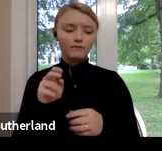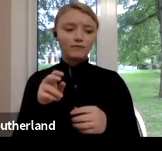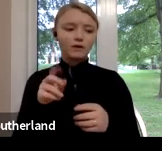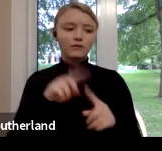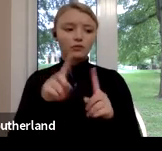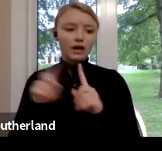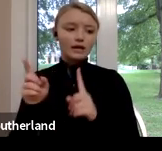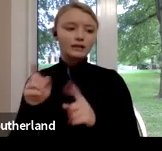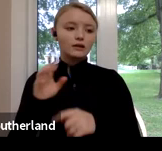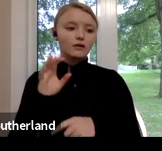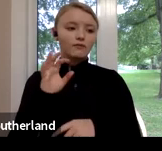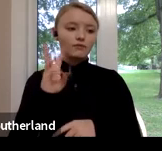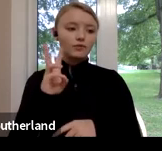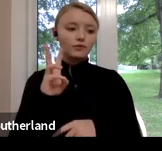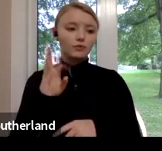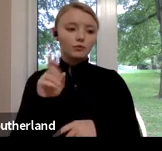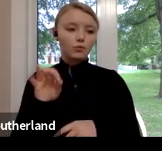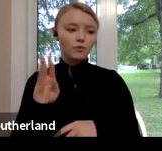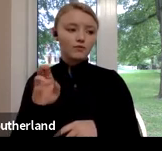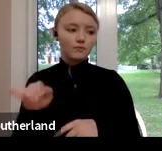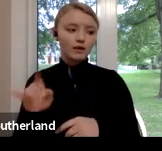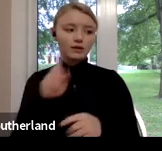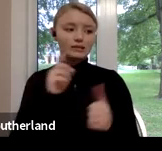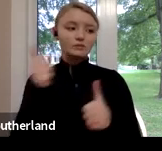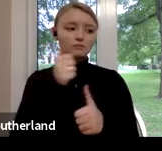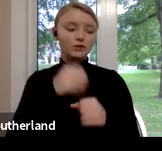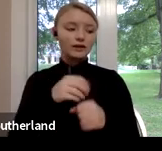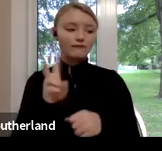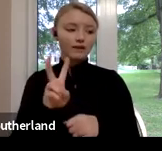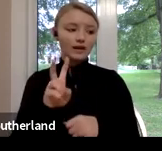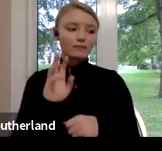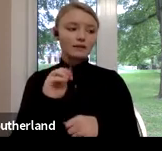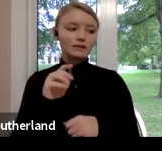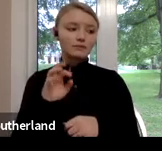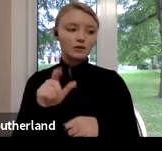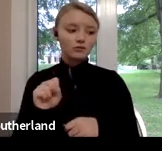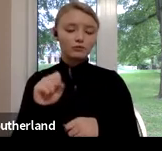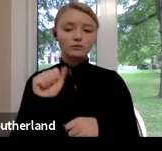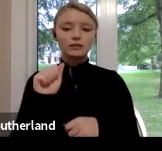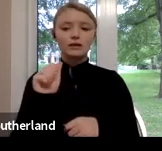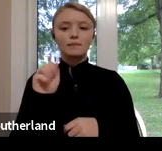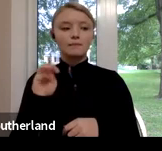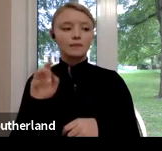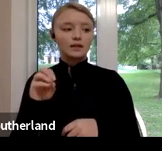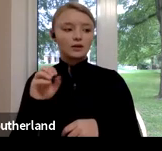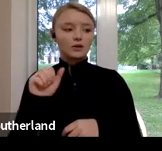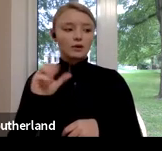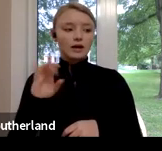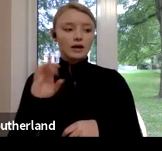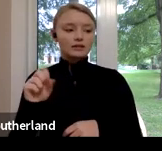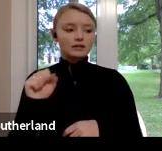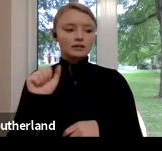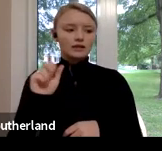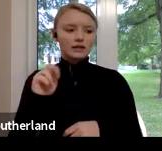acids, antioxidants, and naturally occurring good for your cells sugar. It's more than any